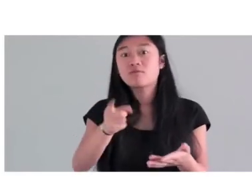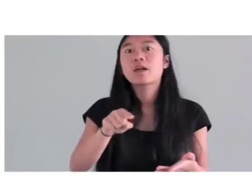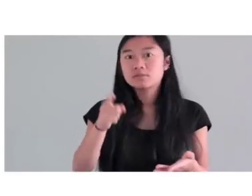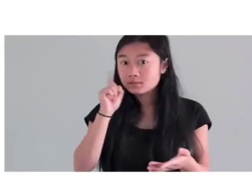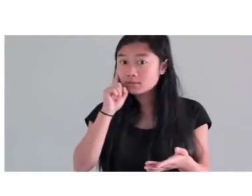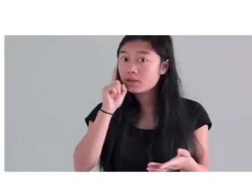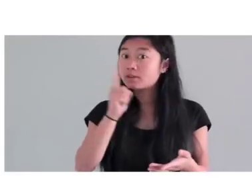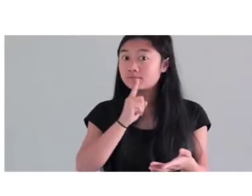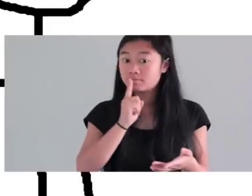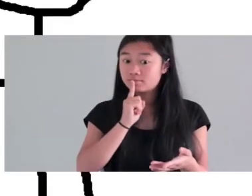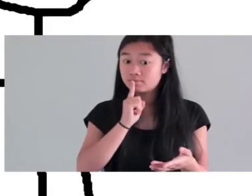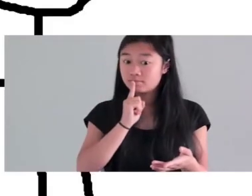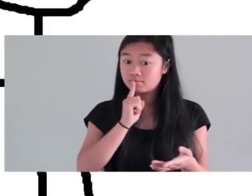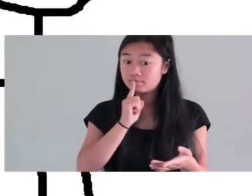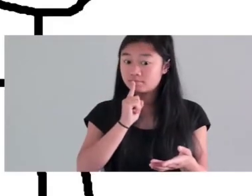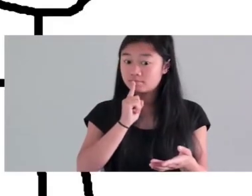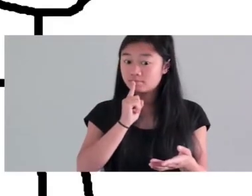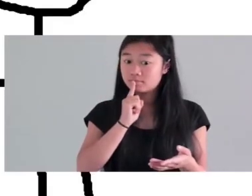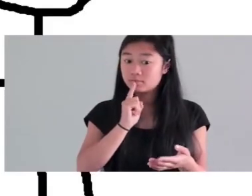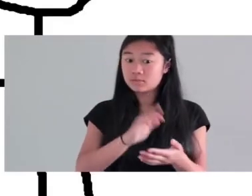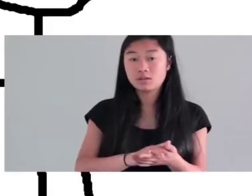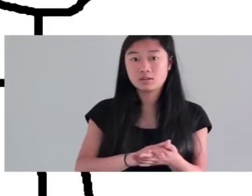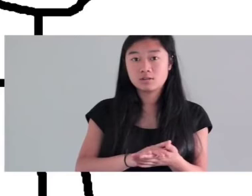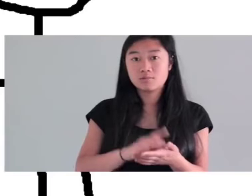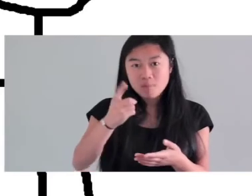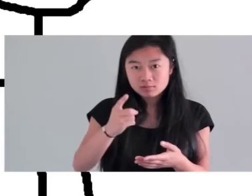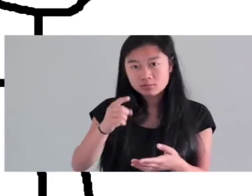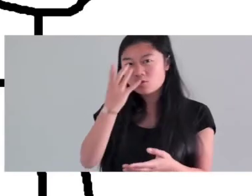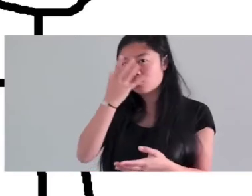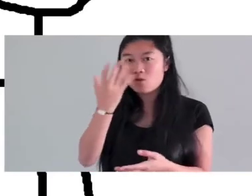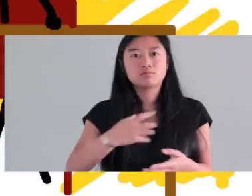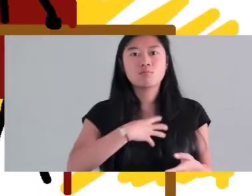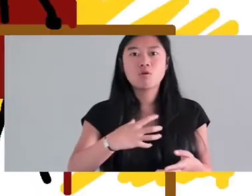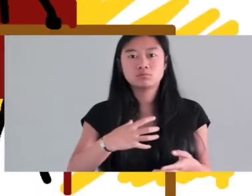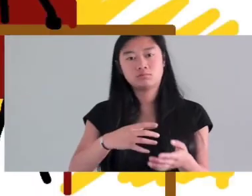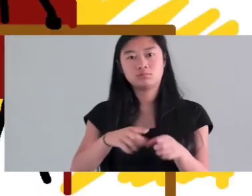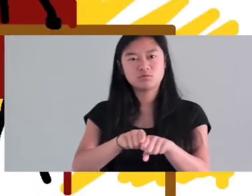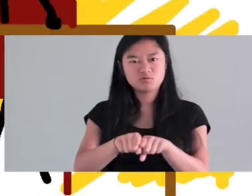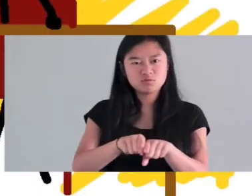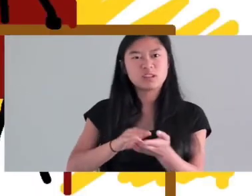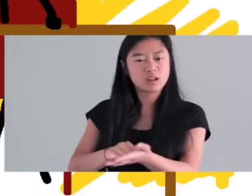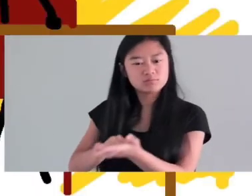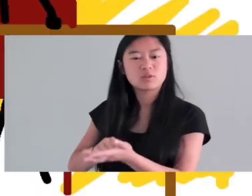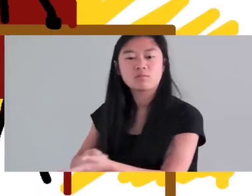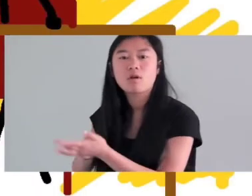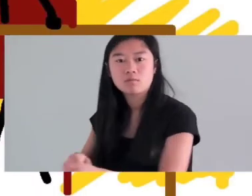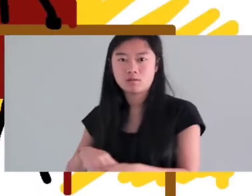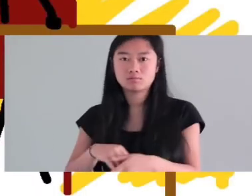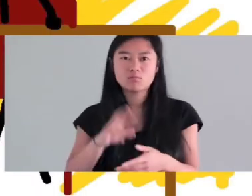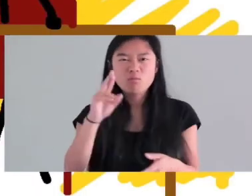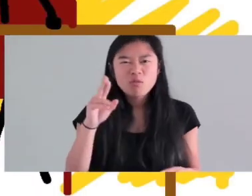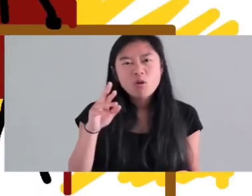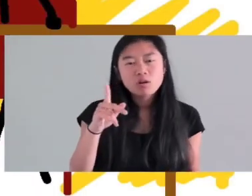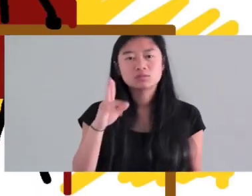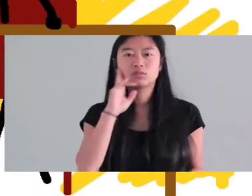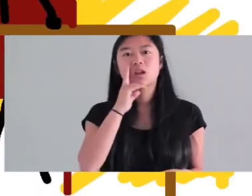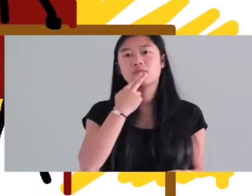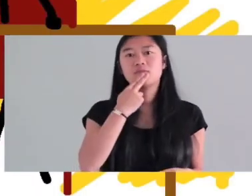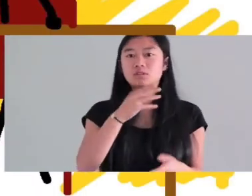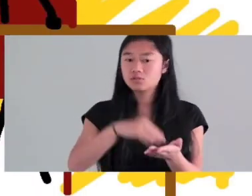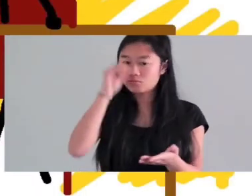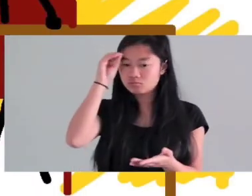learn. This might be similar to your school. Sometimes Jerry will have some